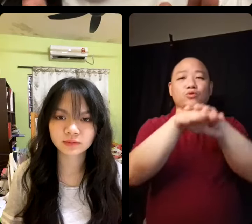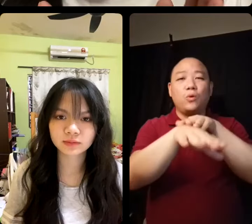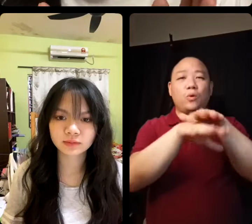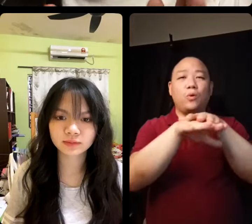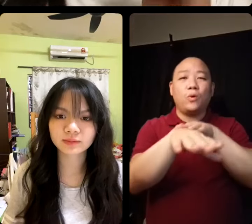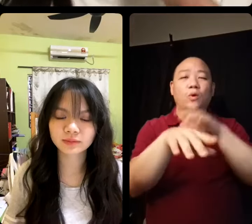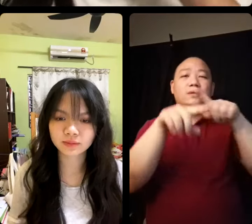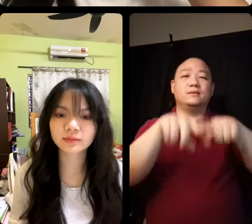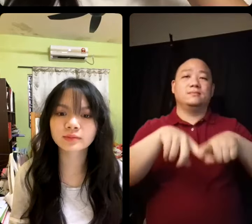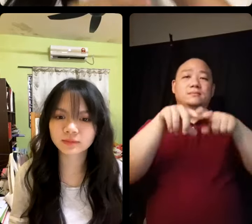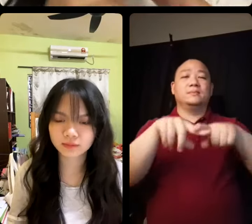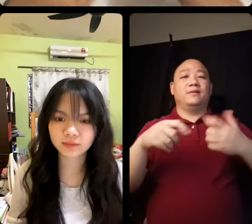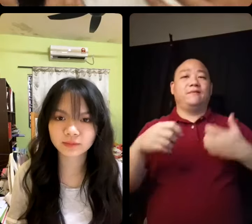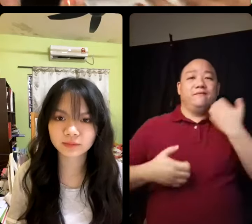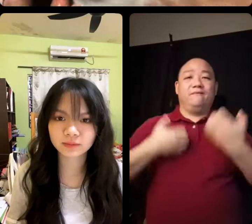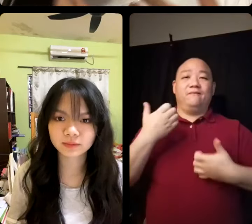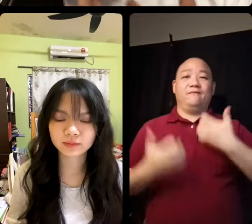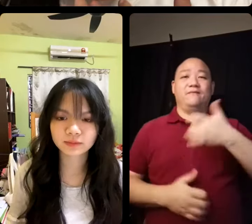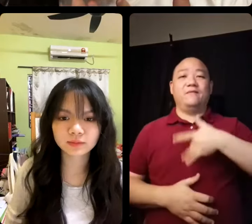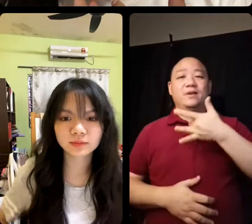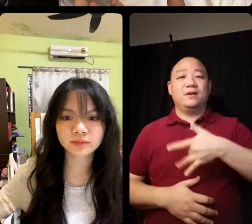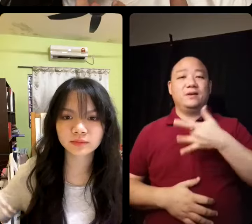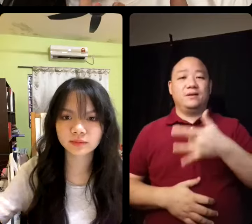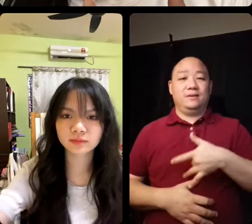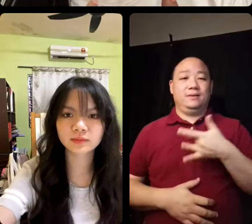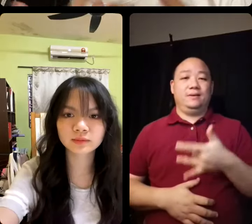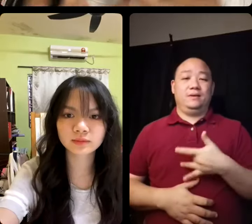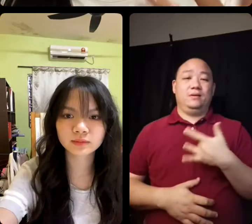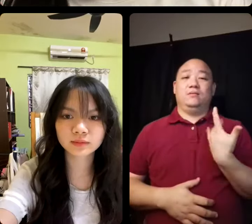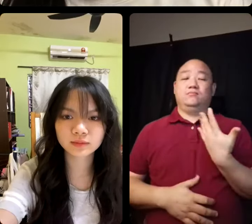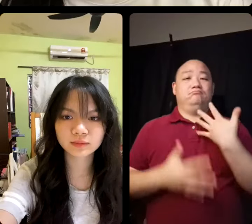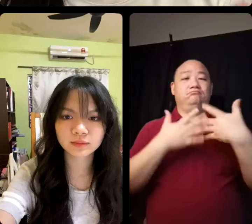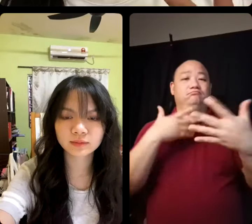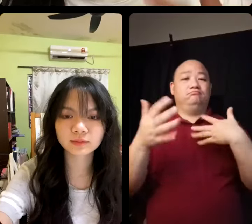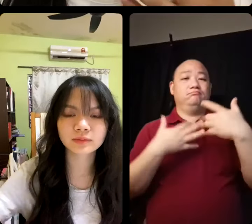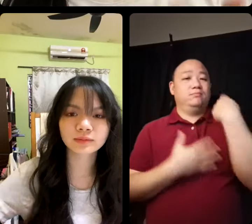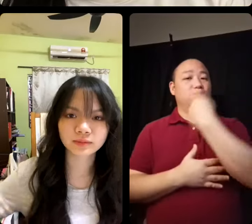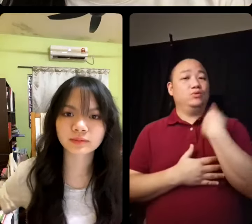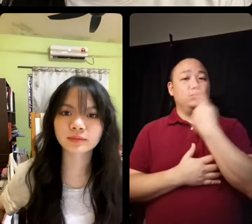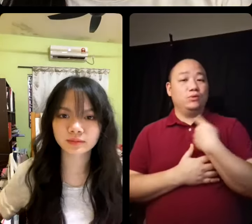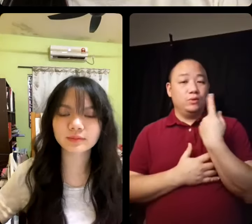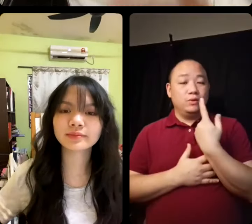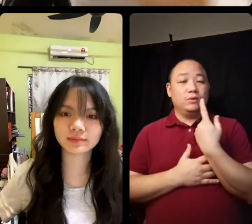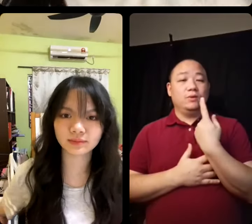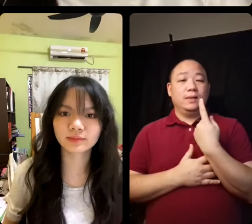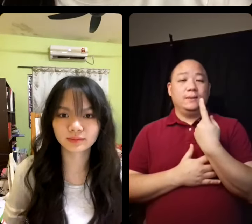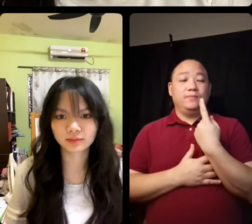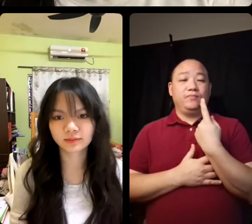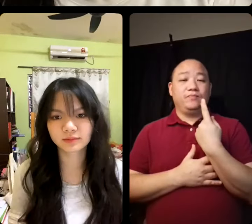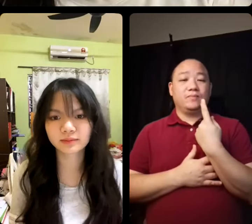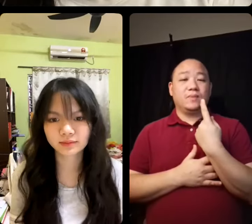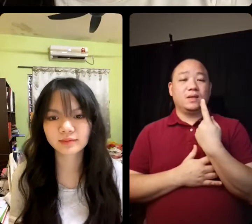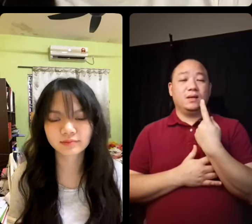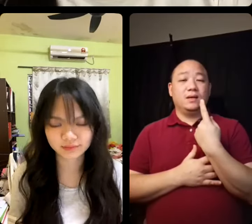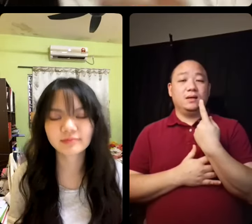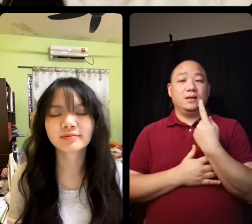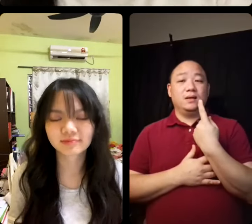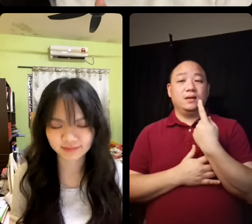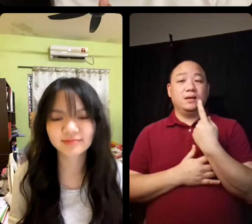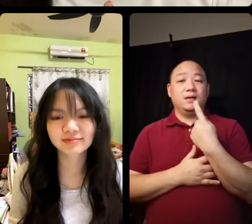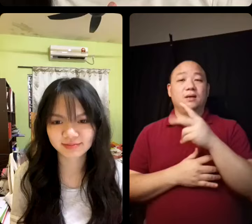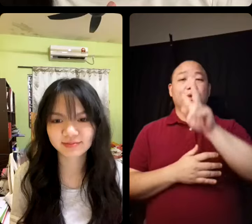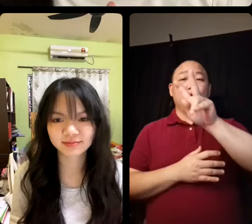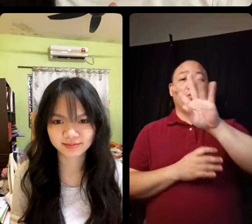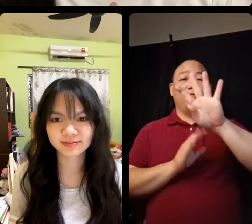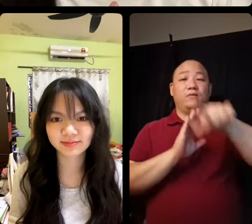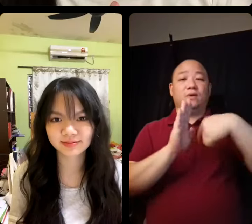we do. So, and no matter who we are, we actually have the same time as well every day. We only have 24 hours. So, how do